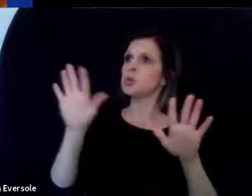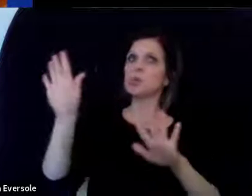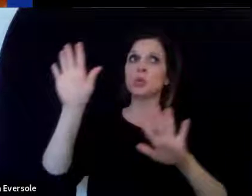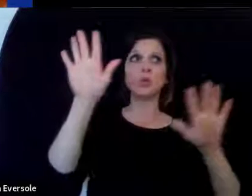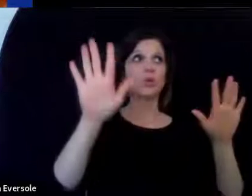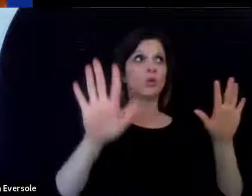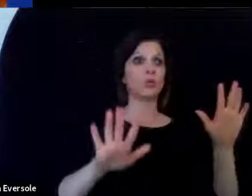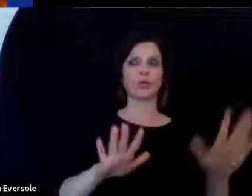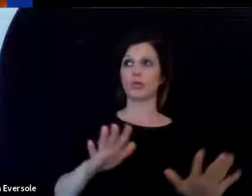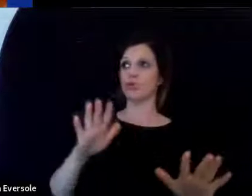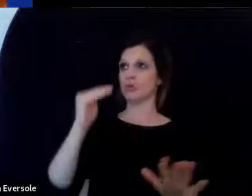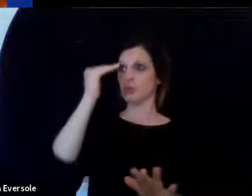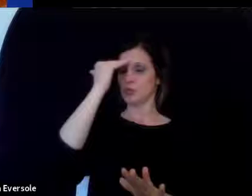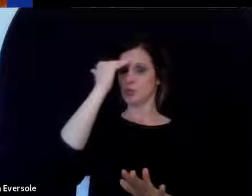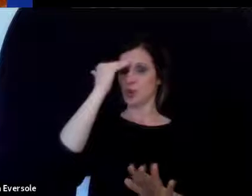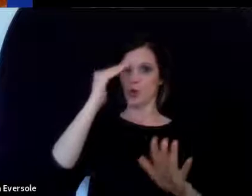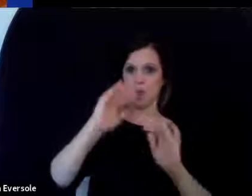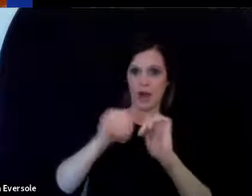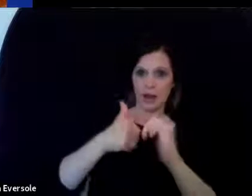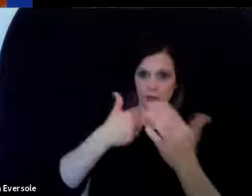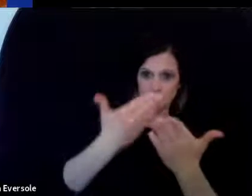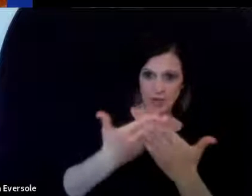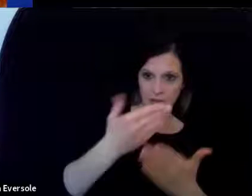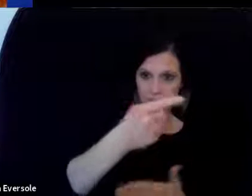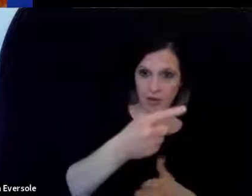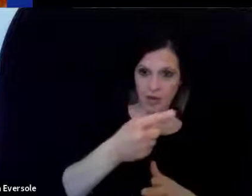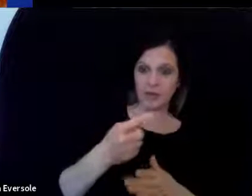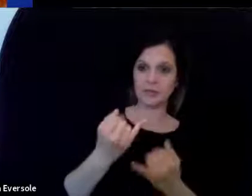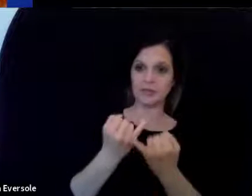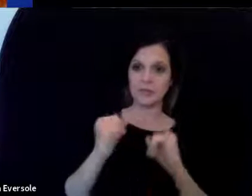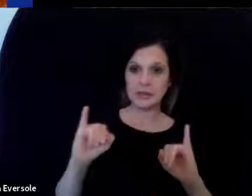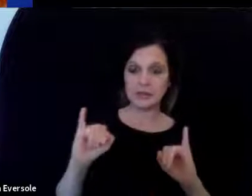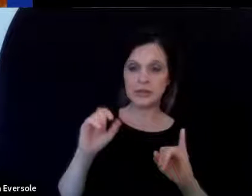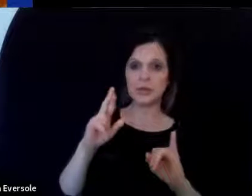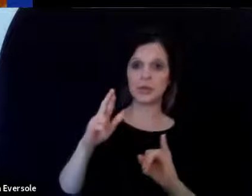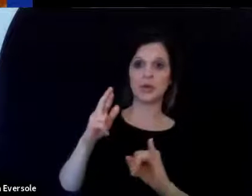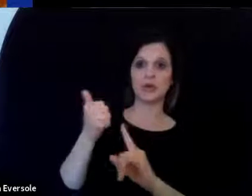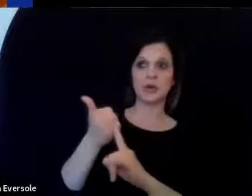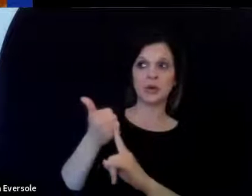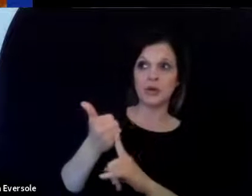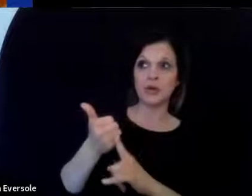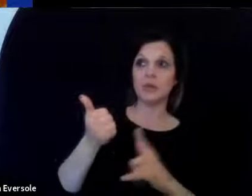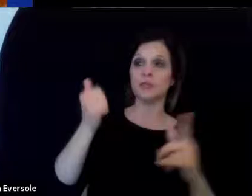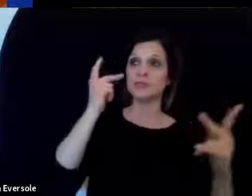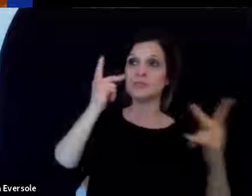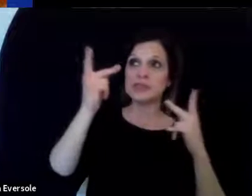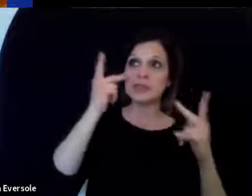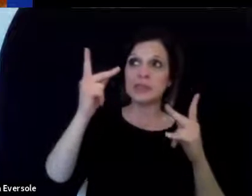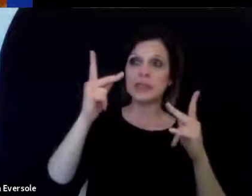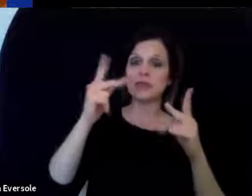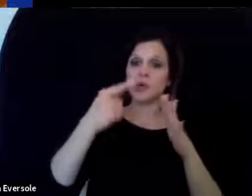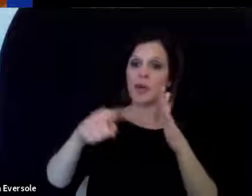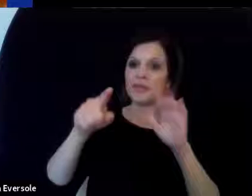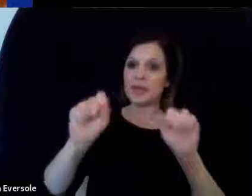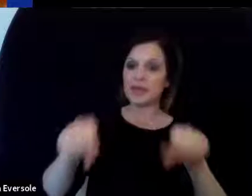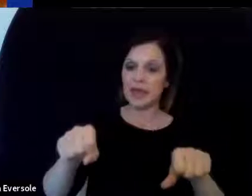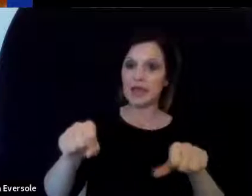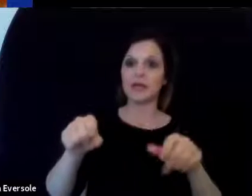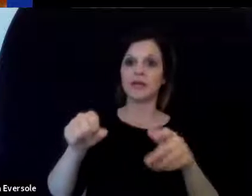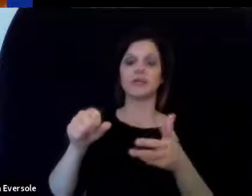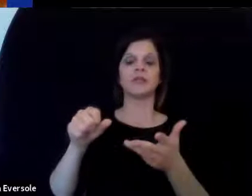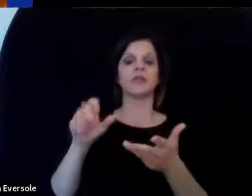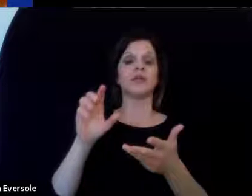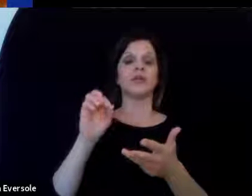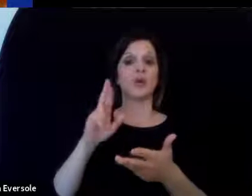single interaction, transition, meaningful, relevant, and understood by the learner, because if